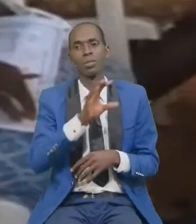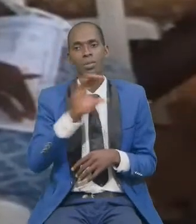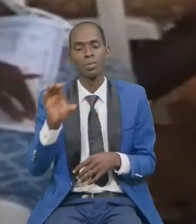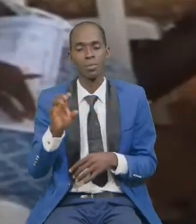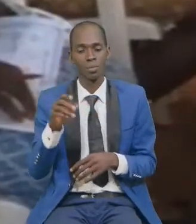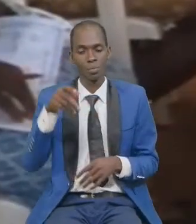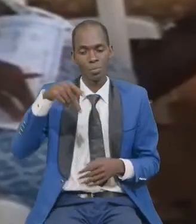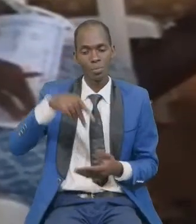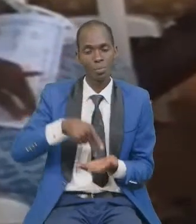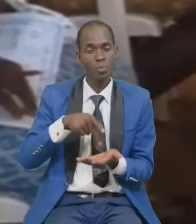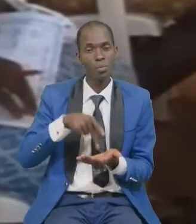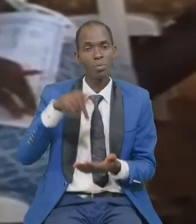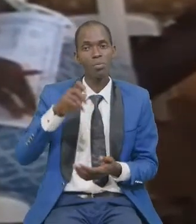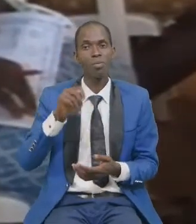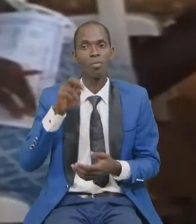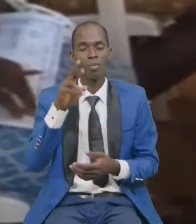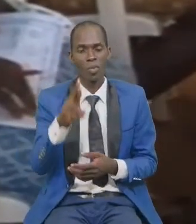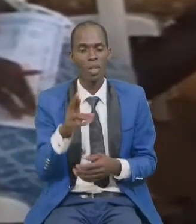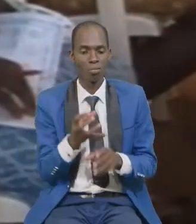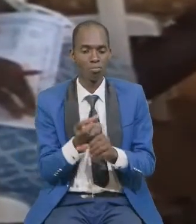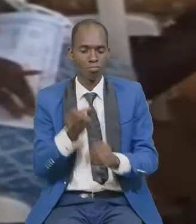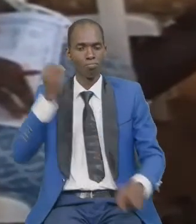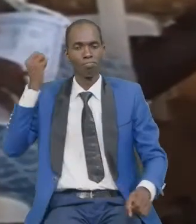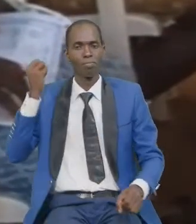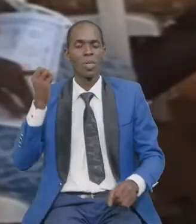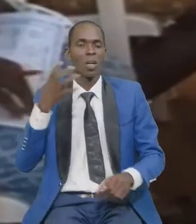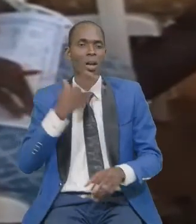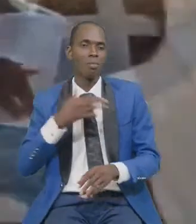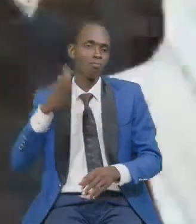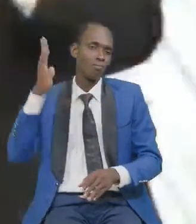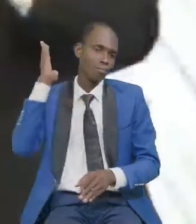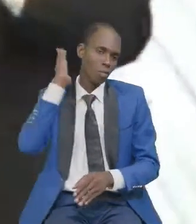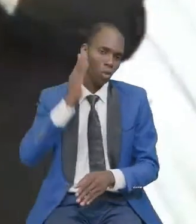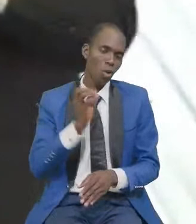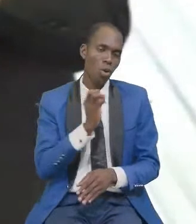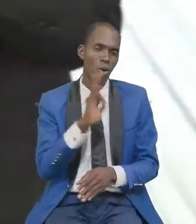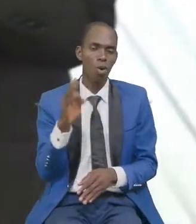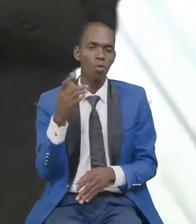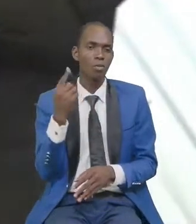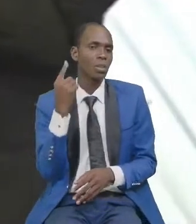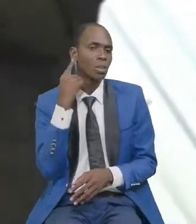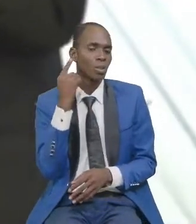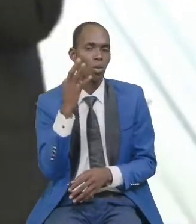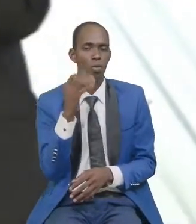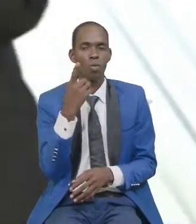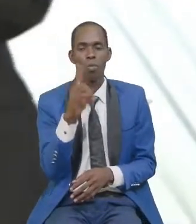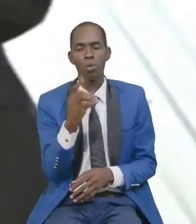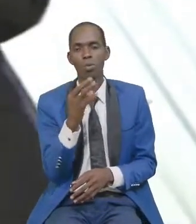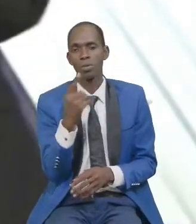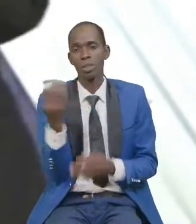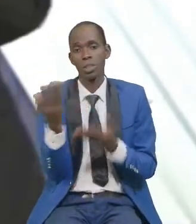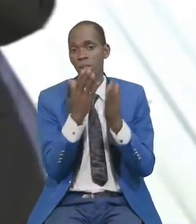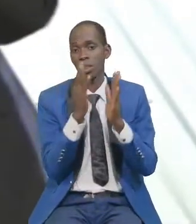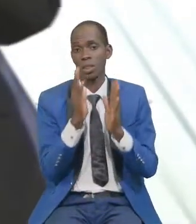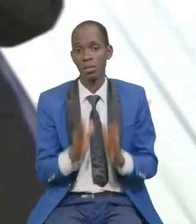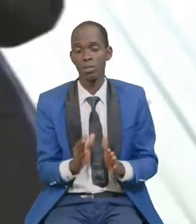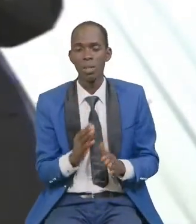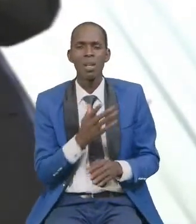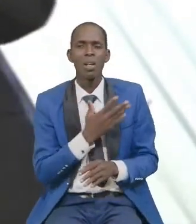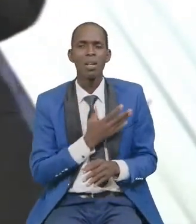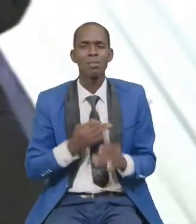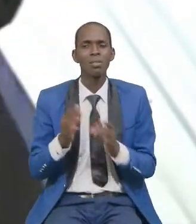out his sword and slashed off the ear of one of those servants. And Jesus